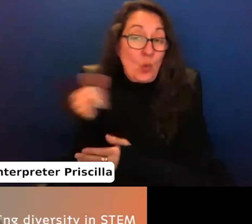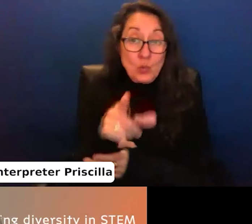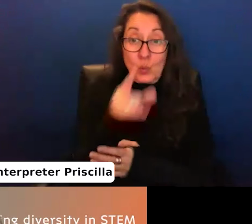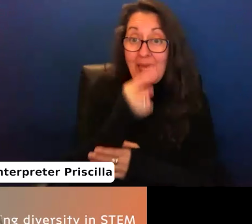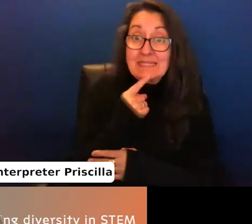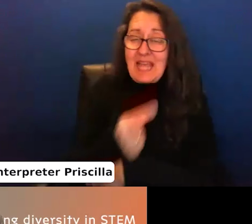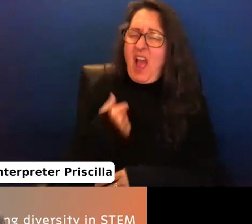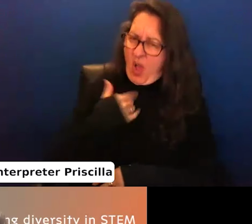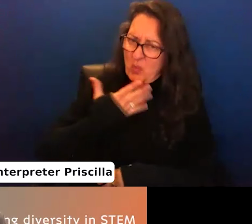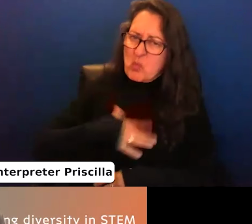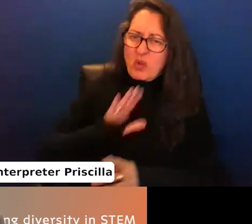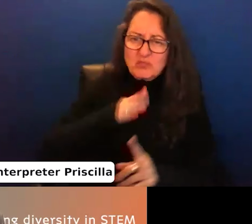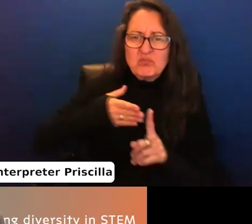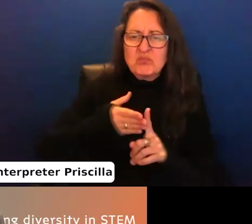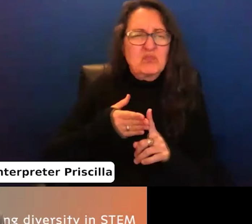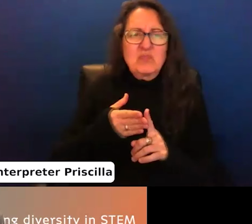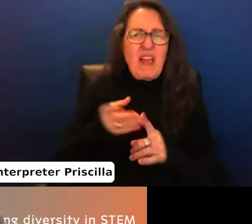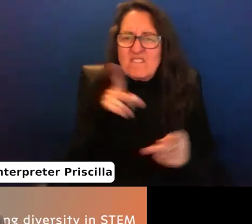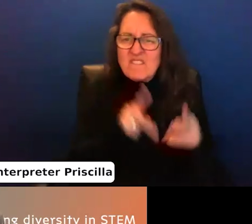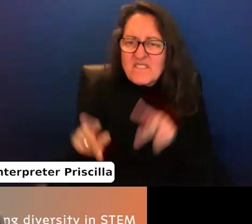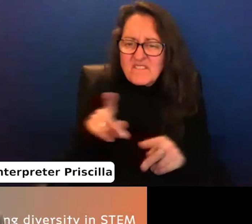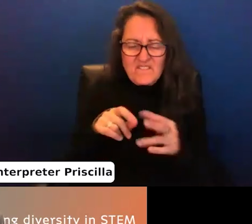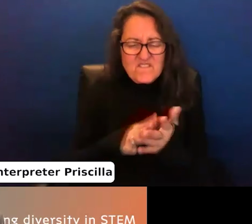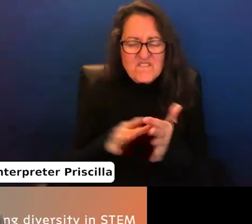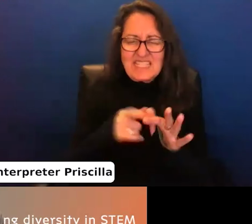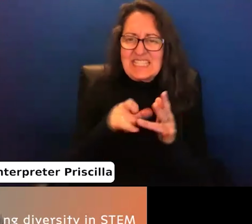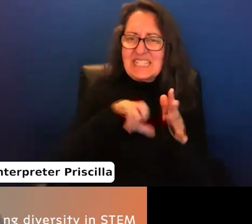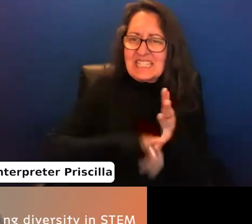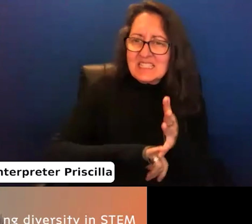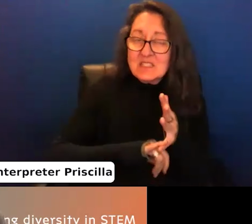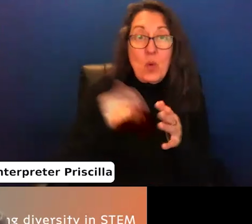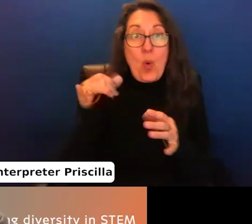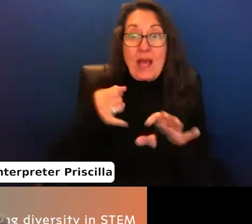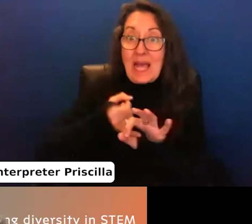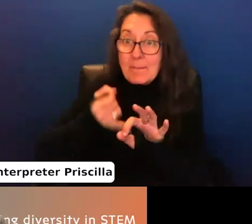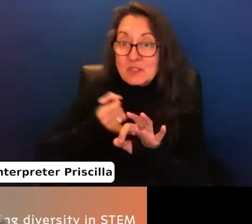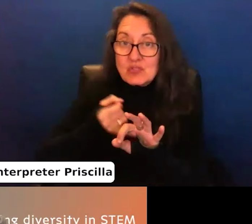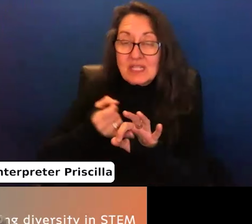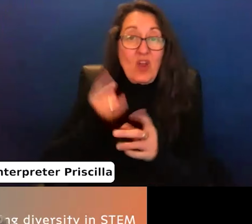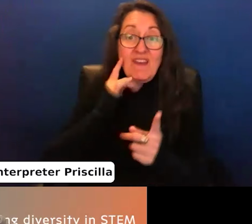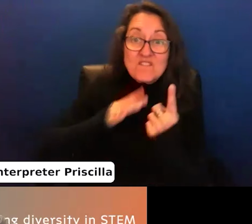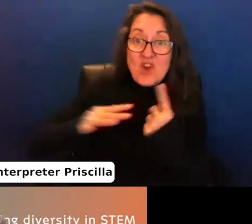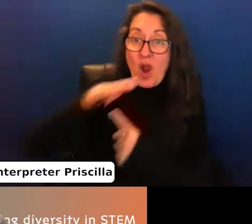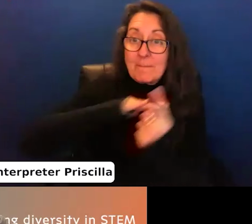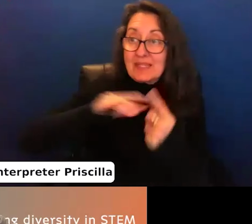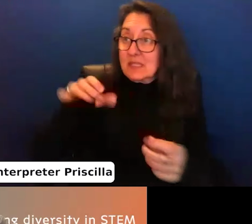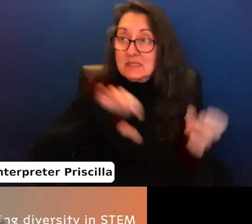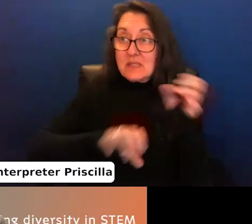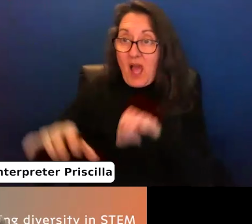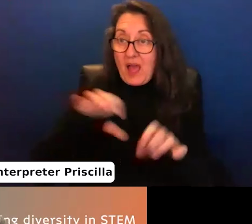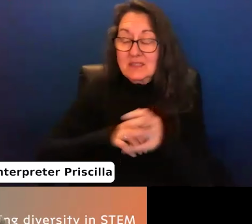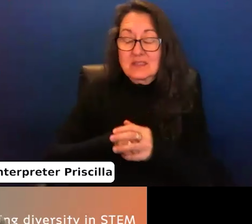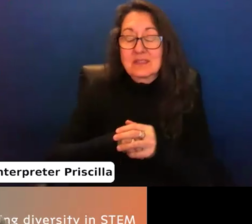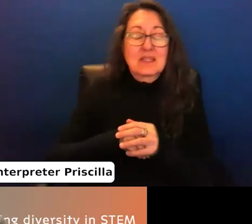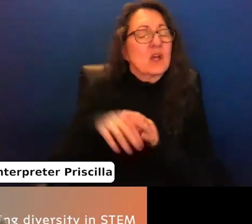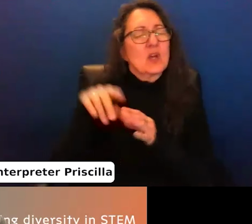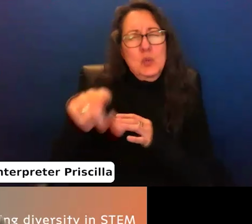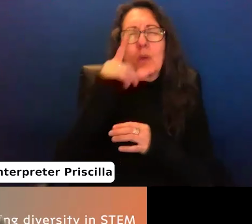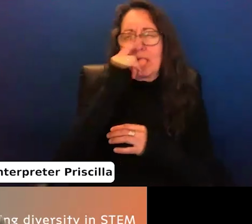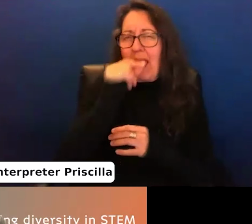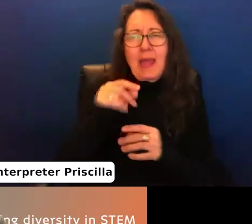environmental science, and these are just some things you were considering. But you're still welcome to apply if you haven't fully chosen what you